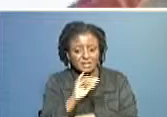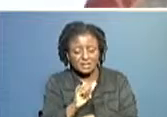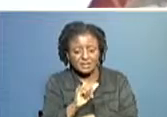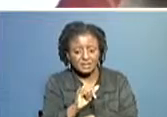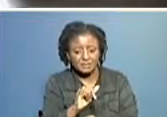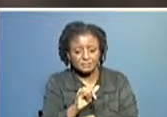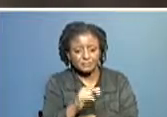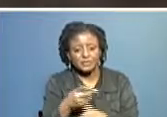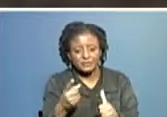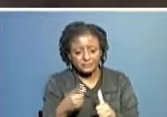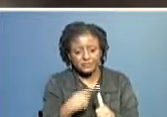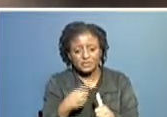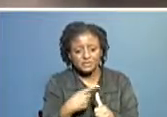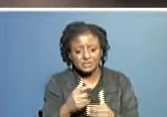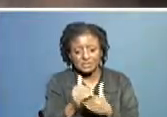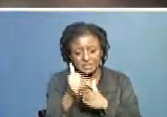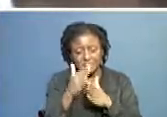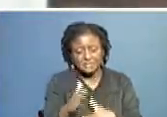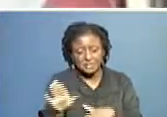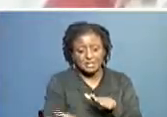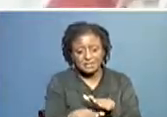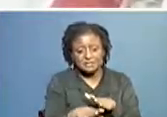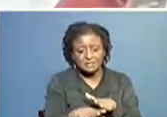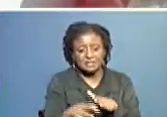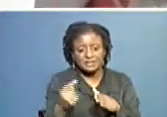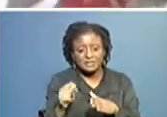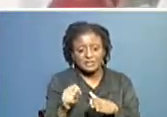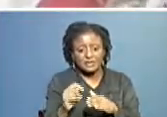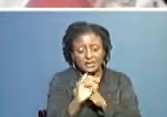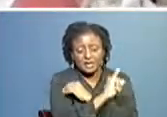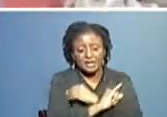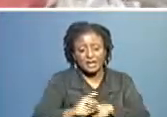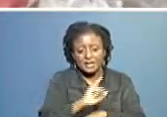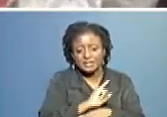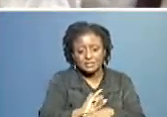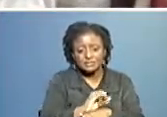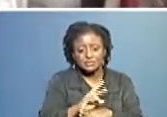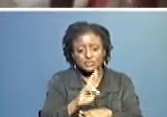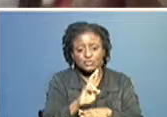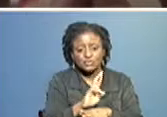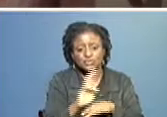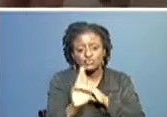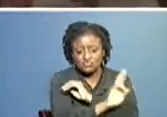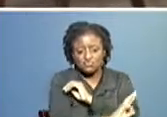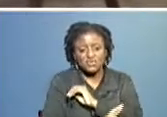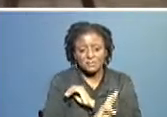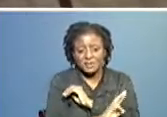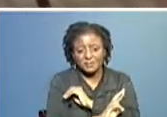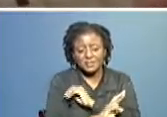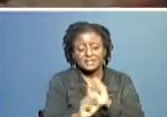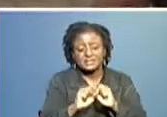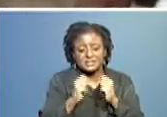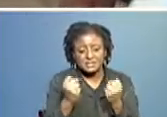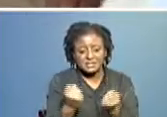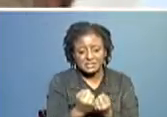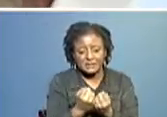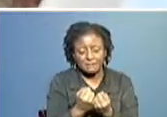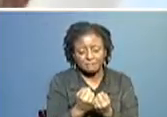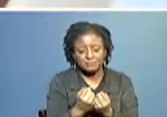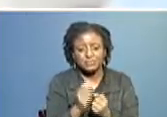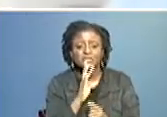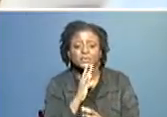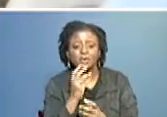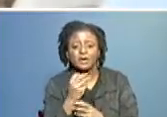the island's republic system and serving as a member of Parliament for St. Michael Northeast for the 8th time, spoke of her